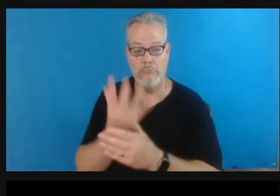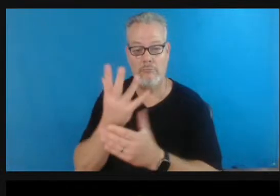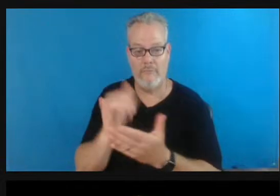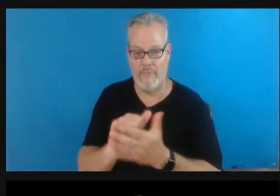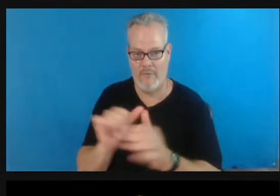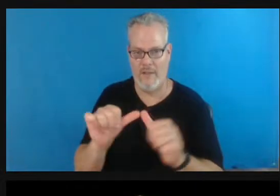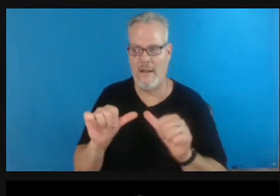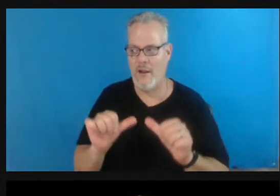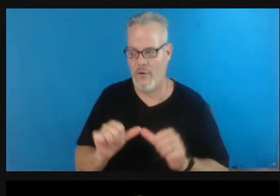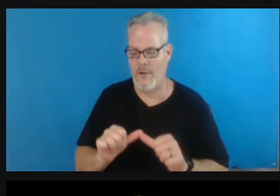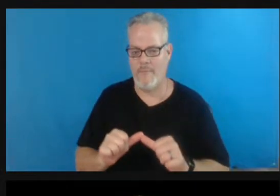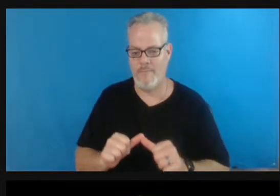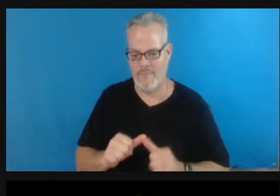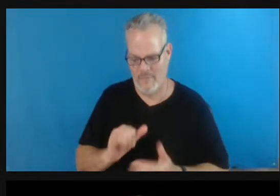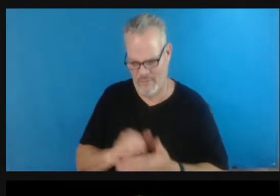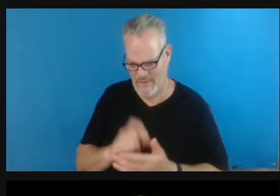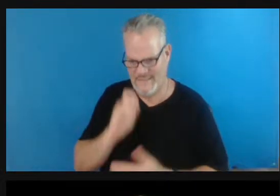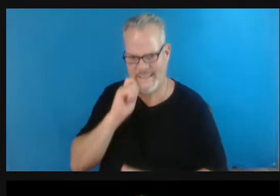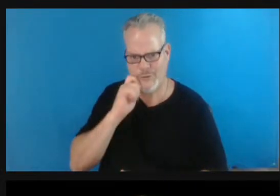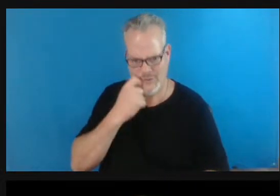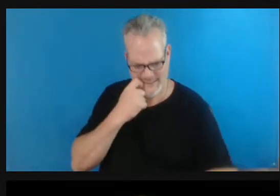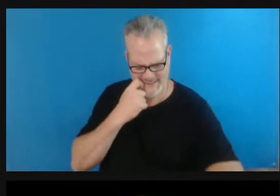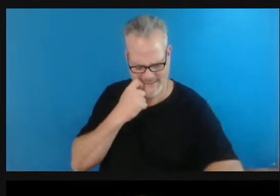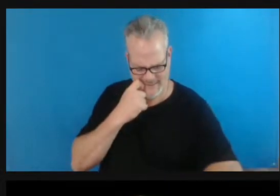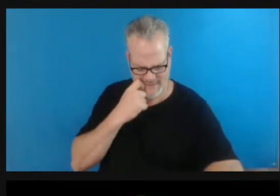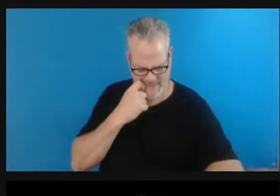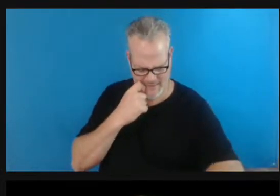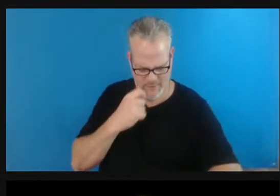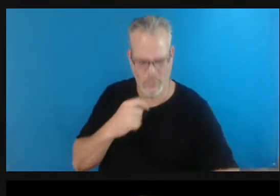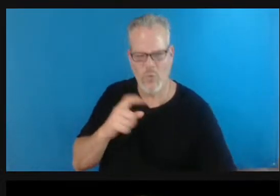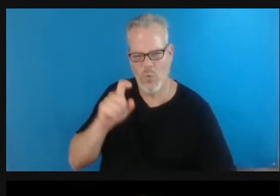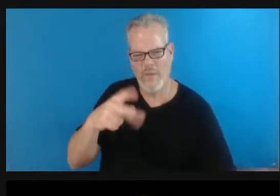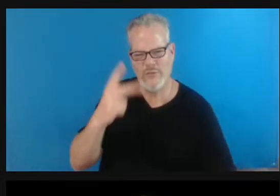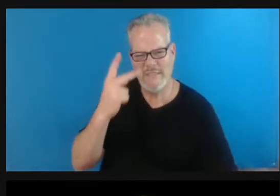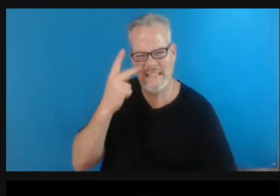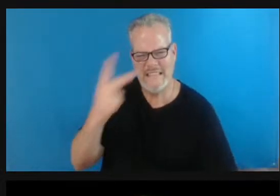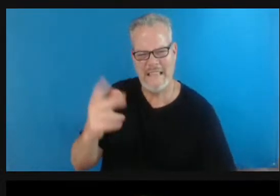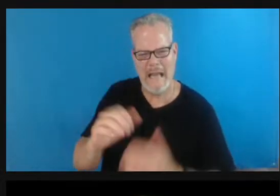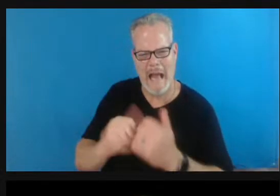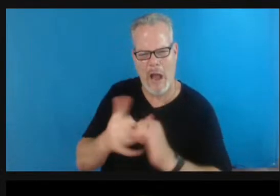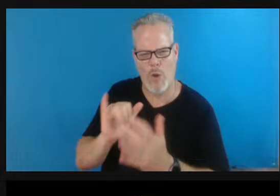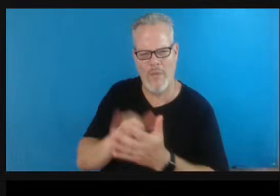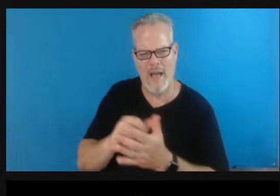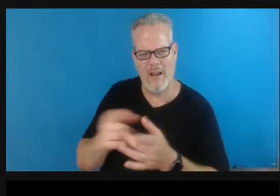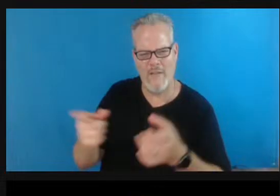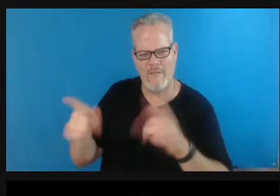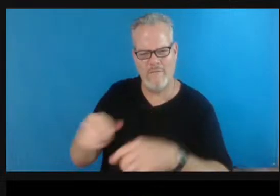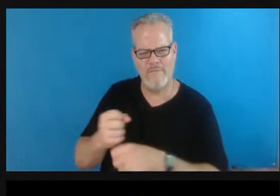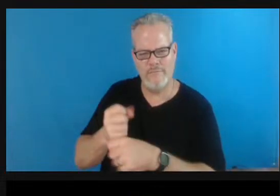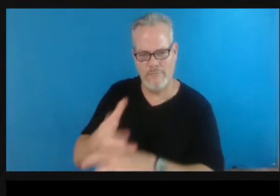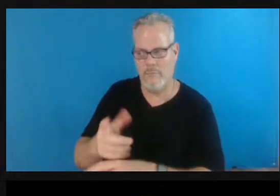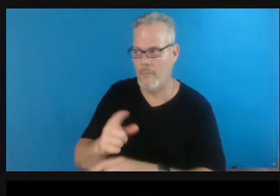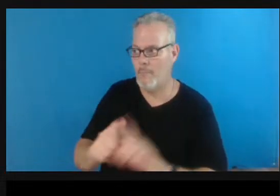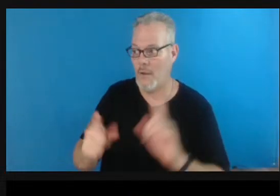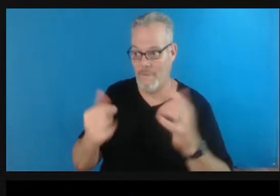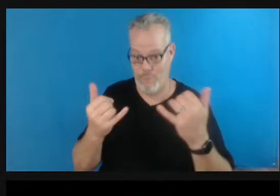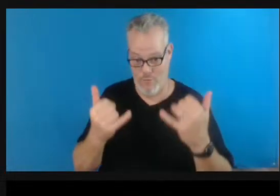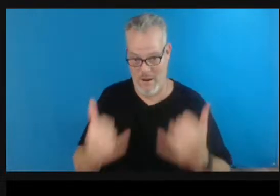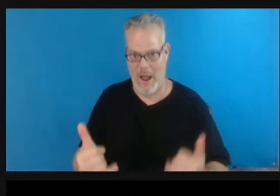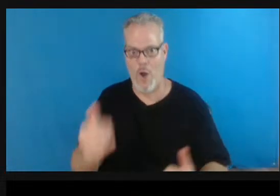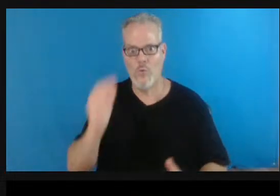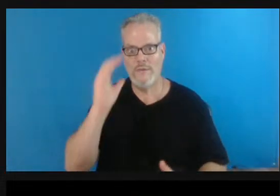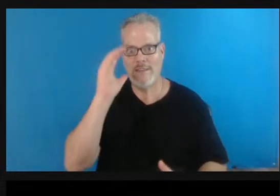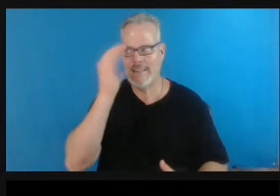So I think this is interesting to check out here. And so we'll have to see what this pattern comes to be, but for now, looks like it's still on